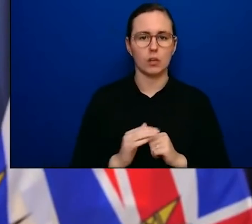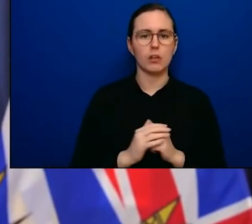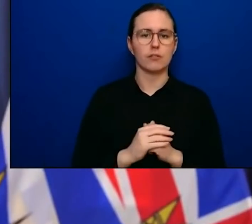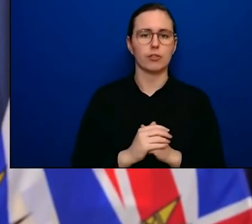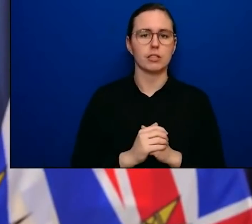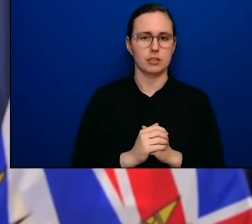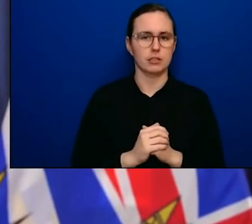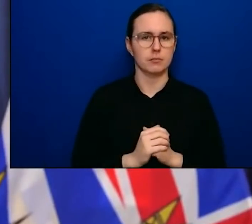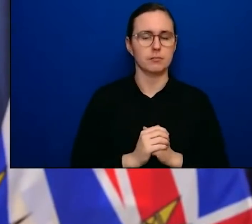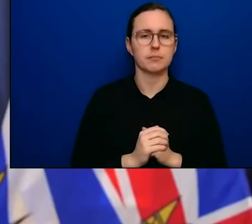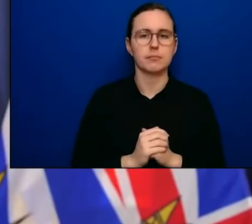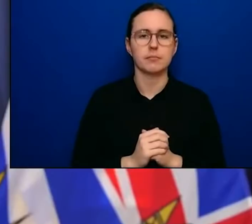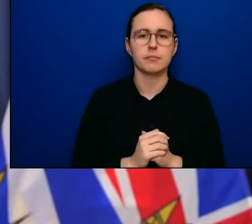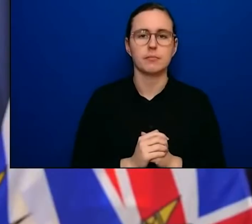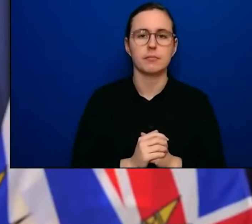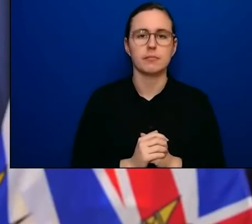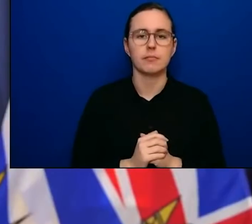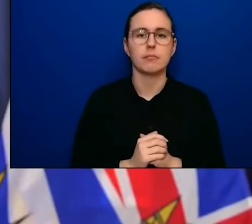1,510 in Northern Health,